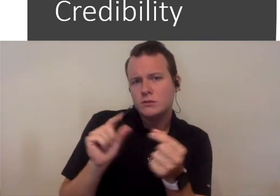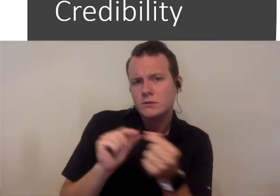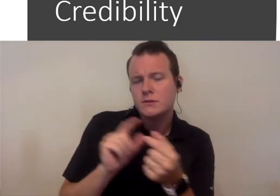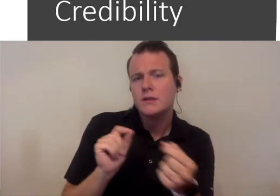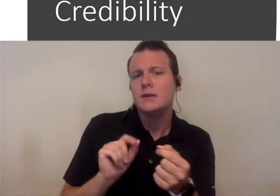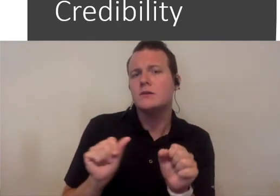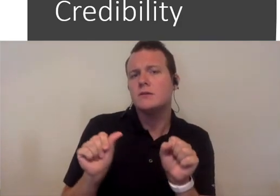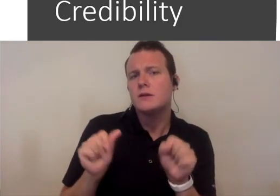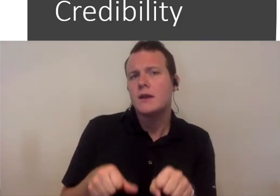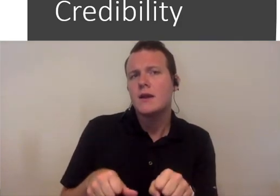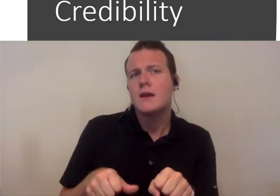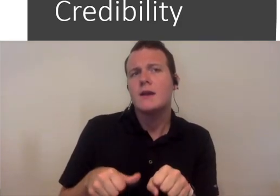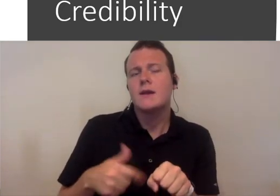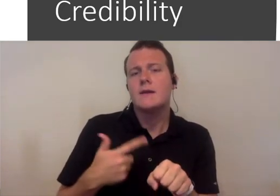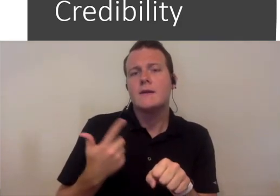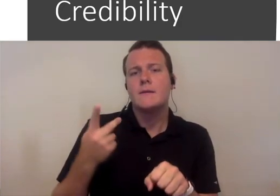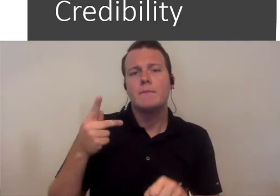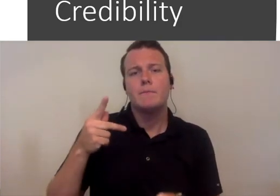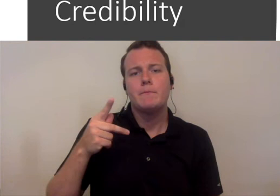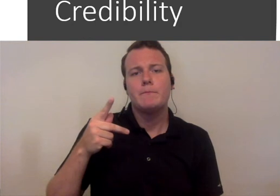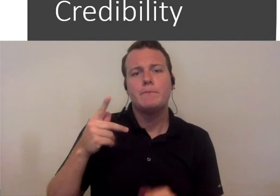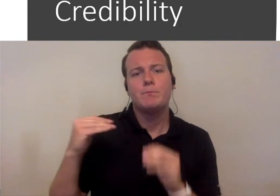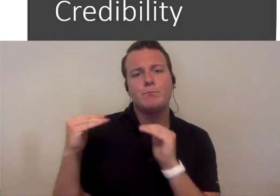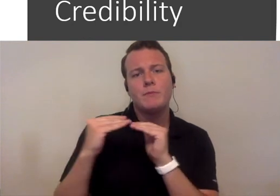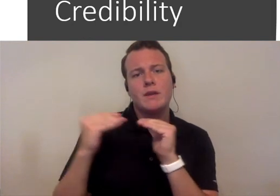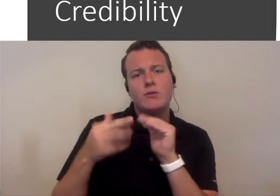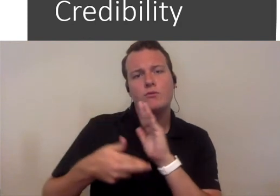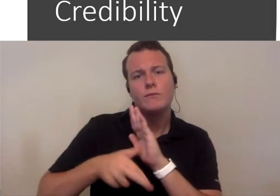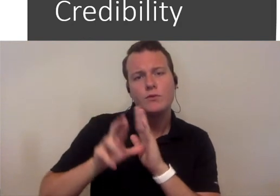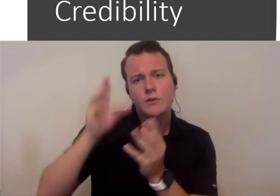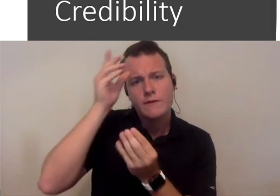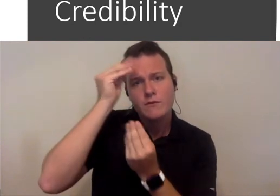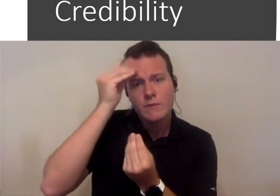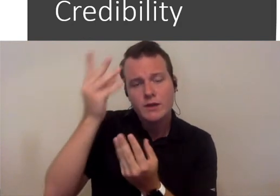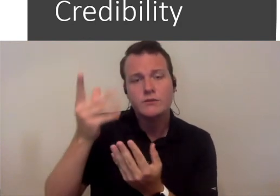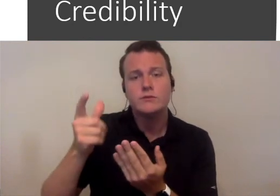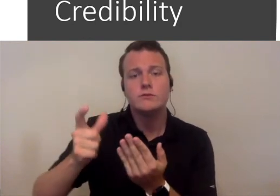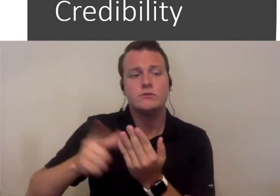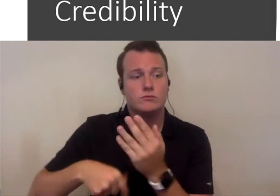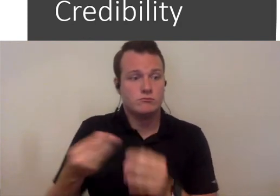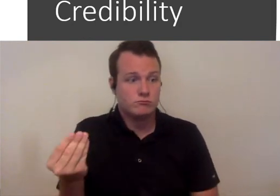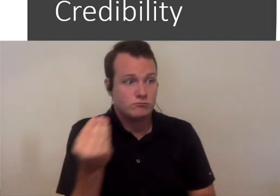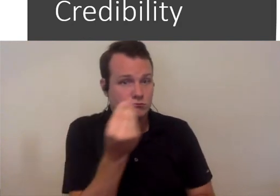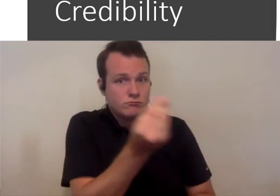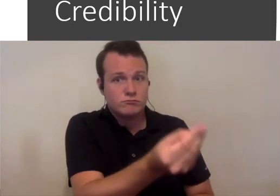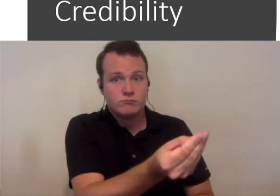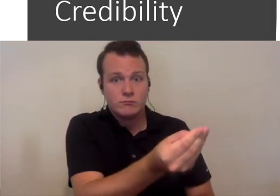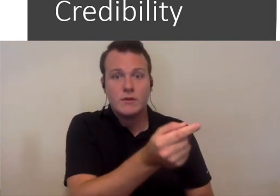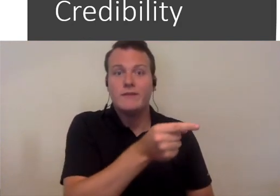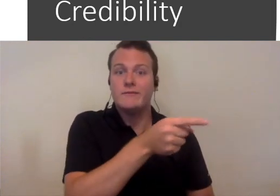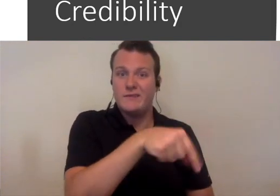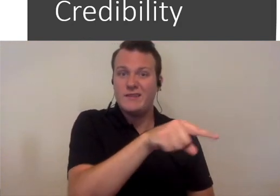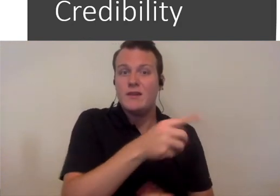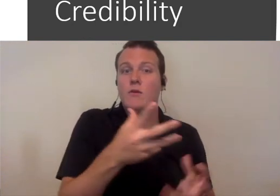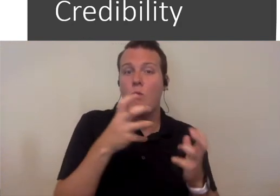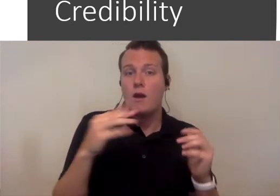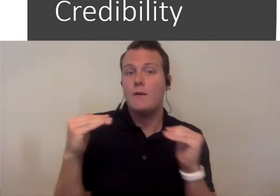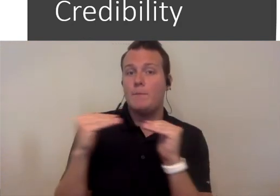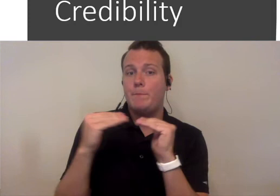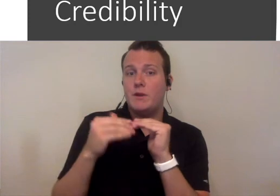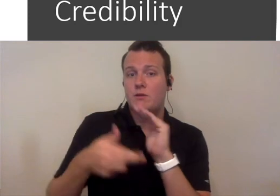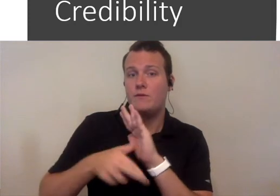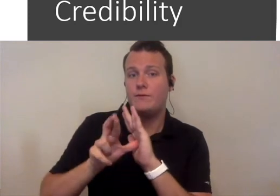can give peer-reviewed information to these physicians. They want